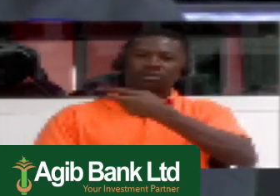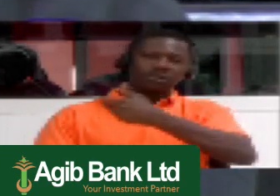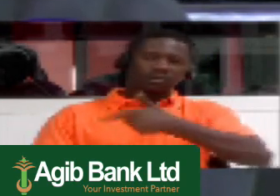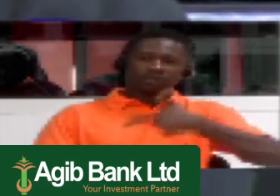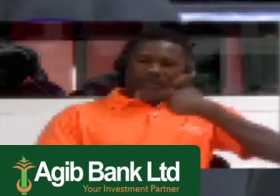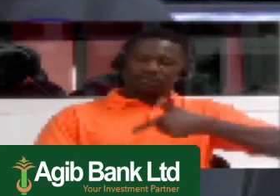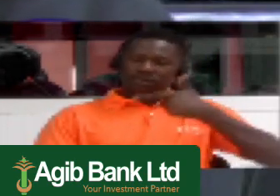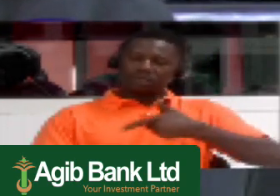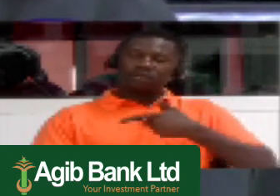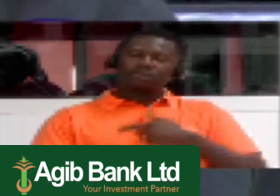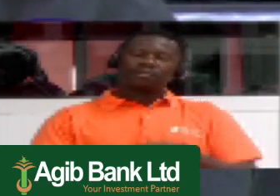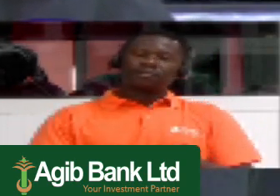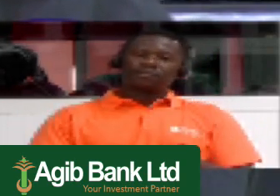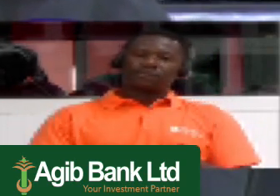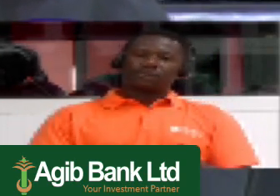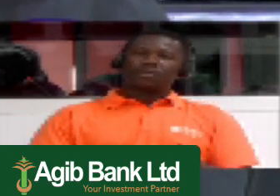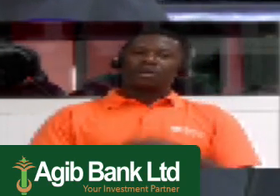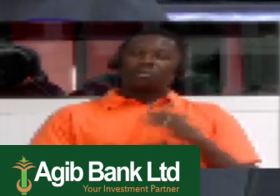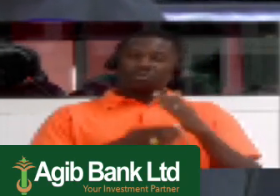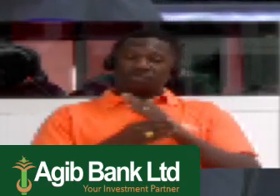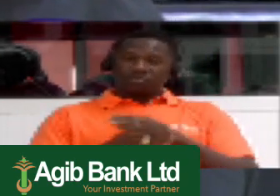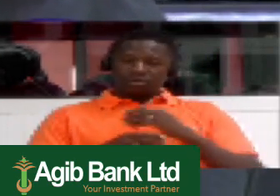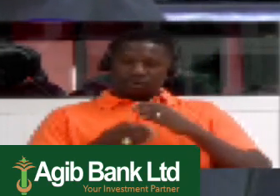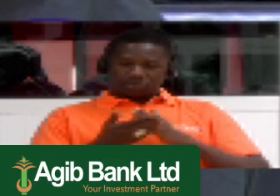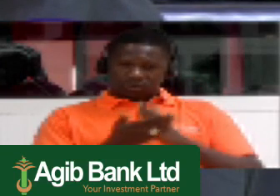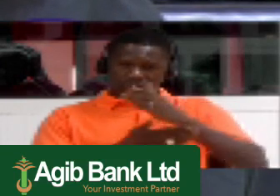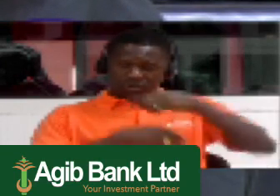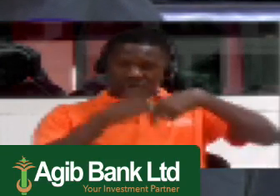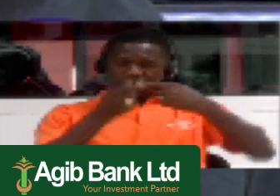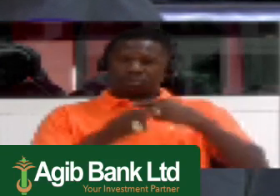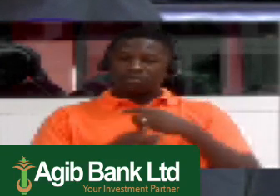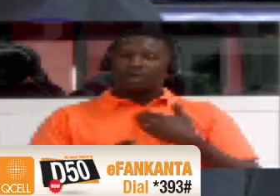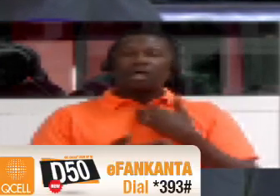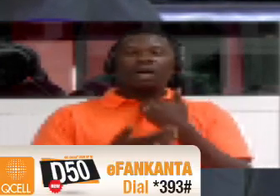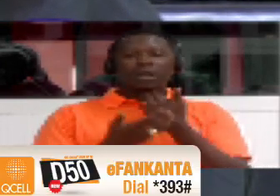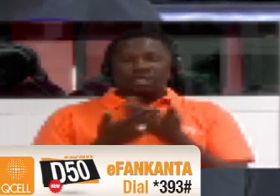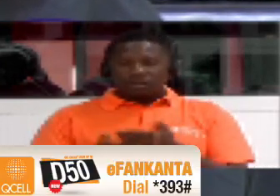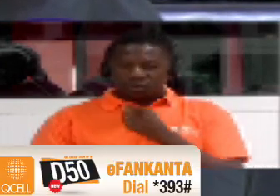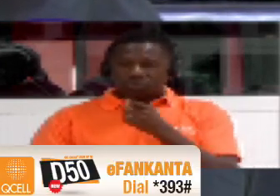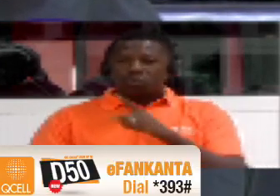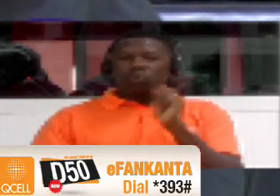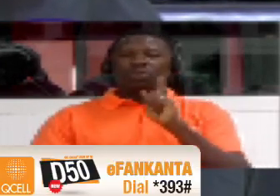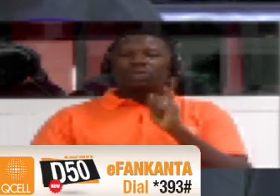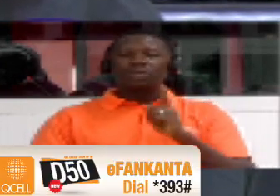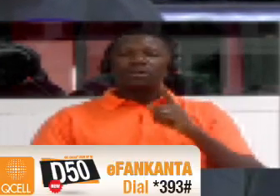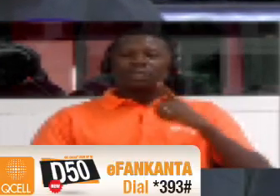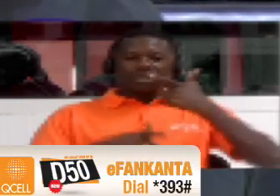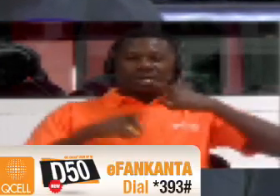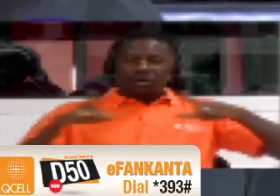2017. Before we continue, may I ask you what language you would like to speak in?